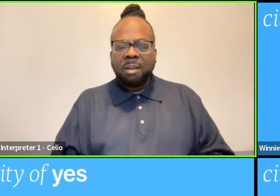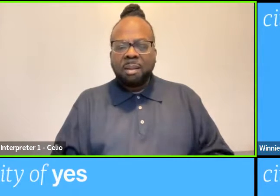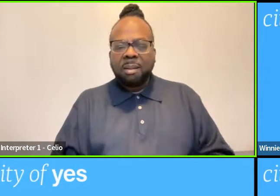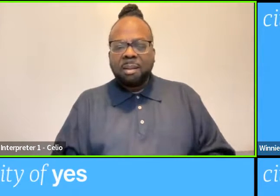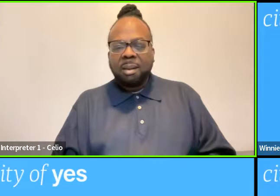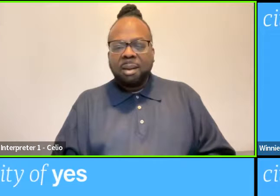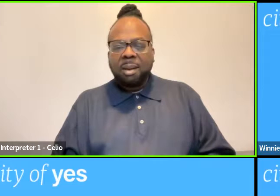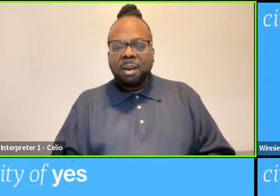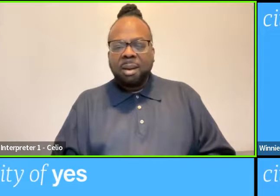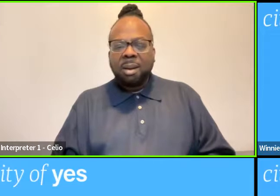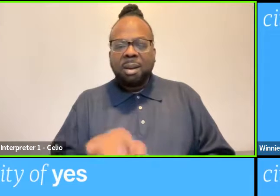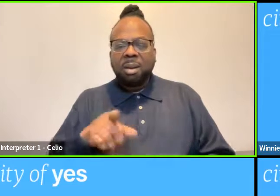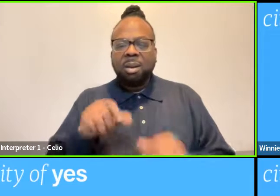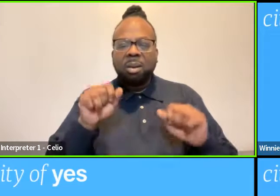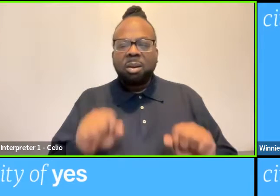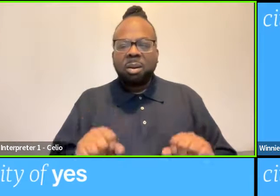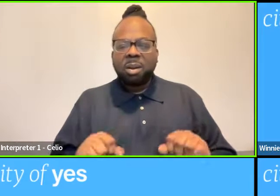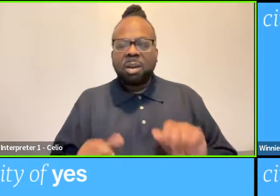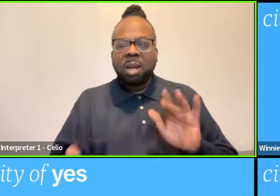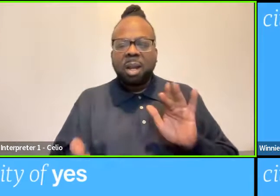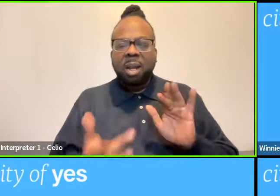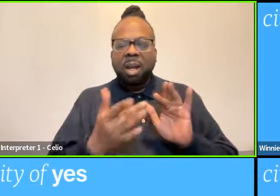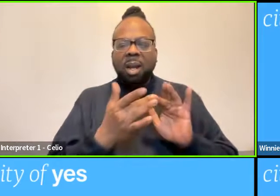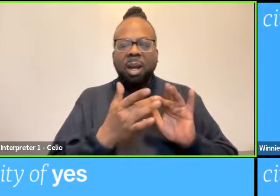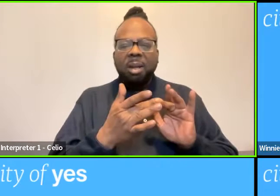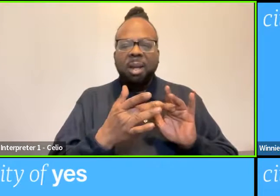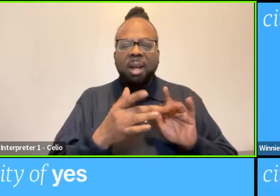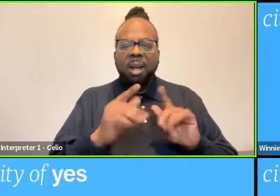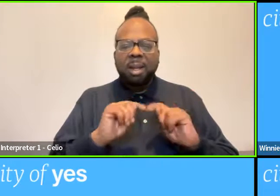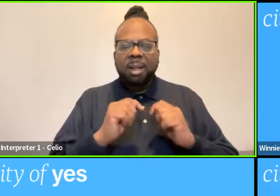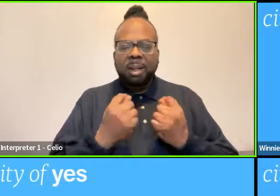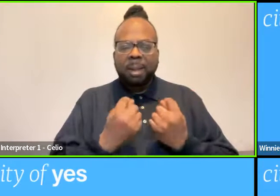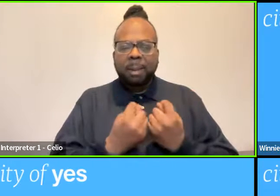You should be able to reach out to the team.